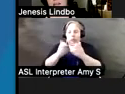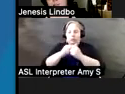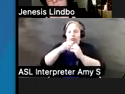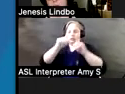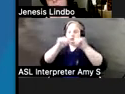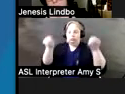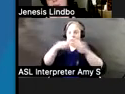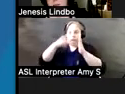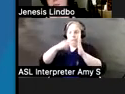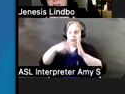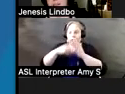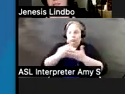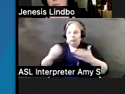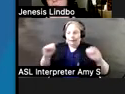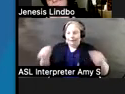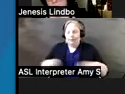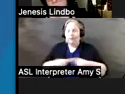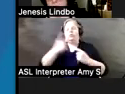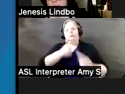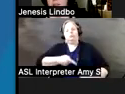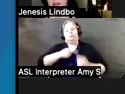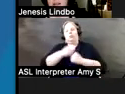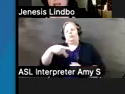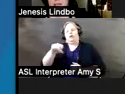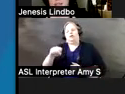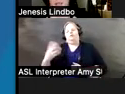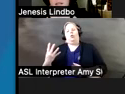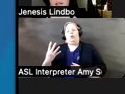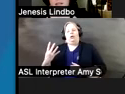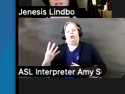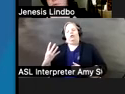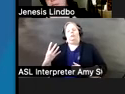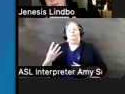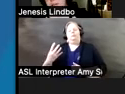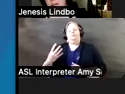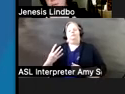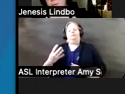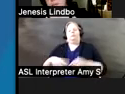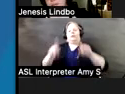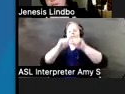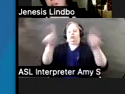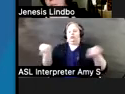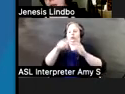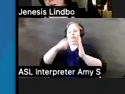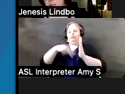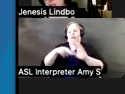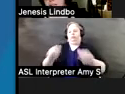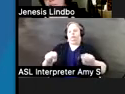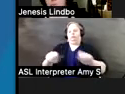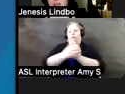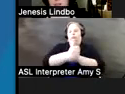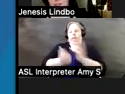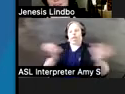things that I struggle with PlayStation 4 a lot is the screen reader capability and